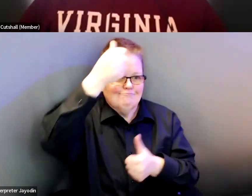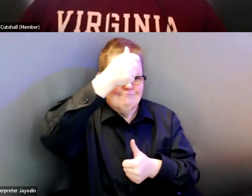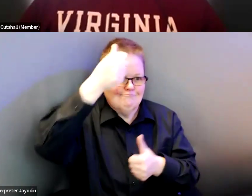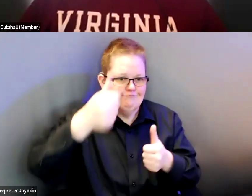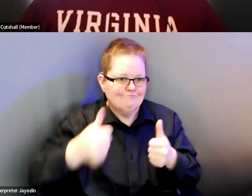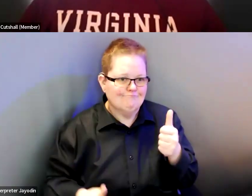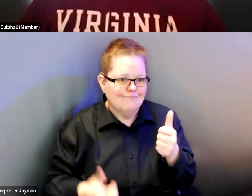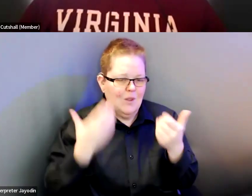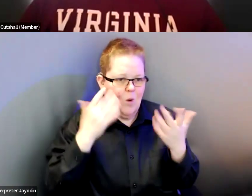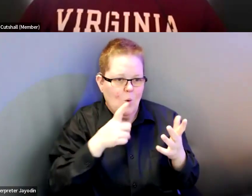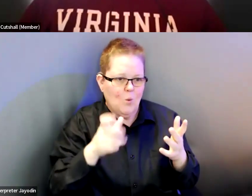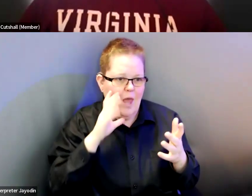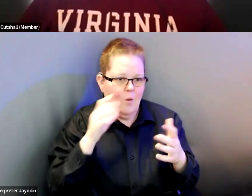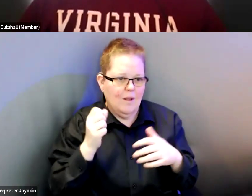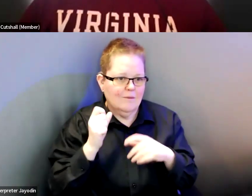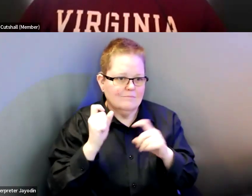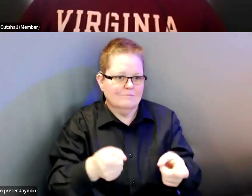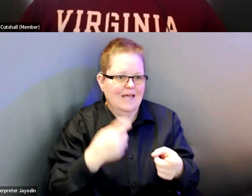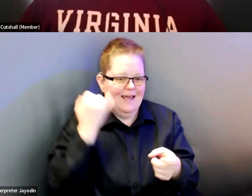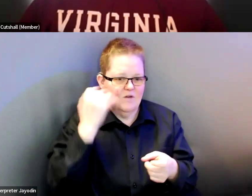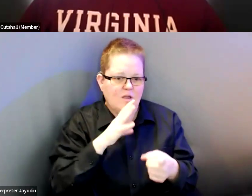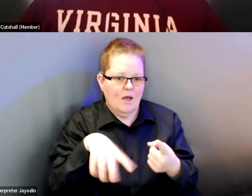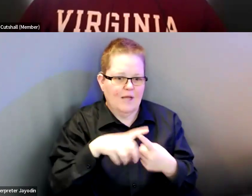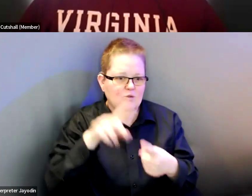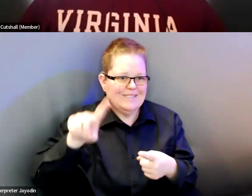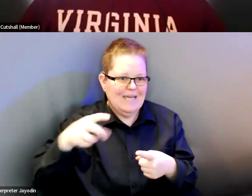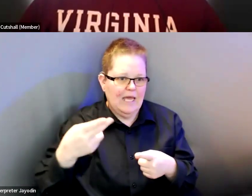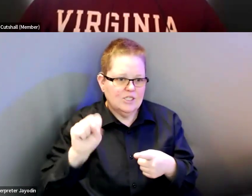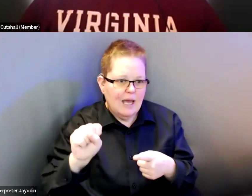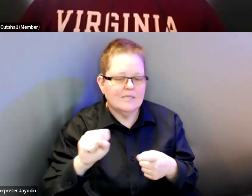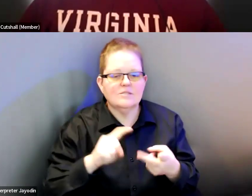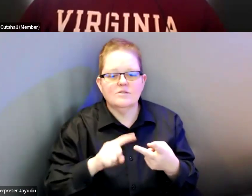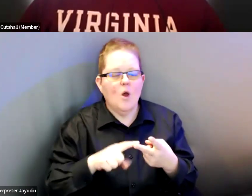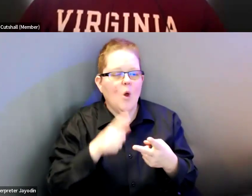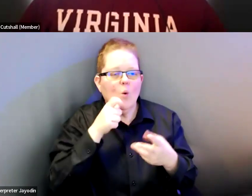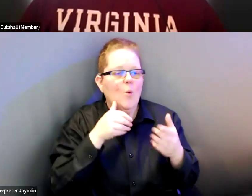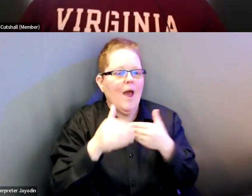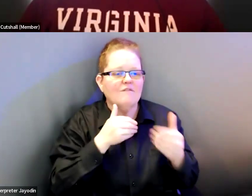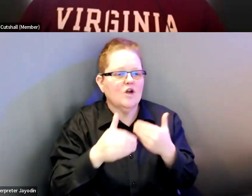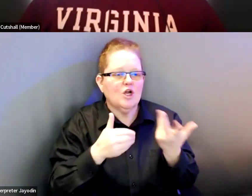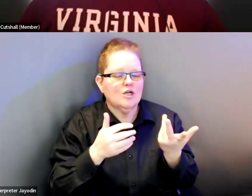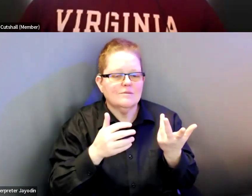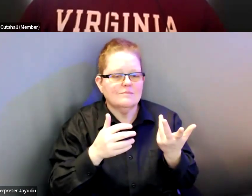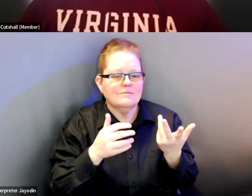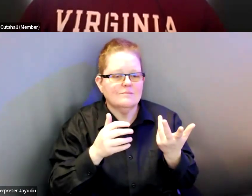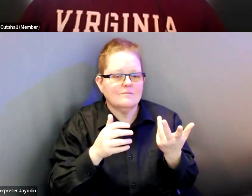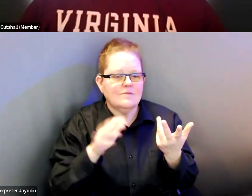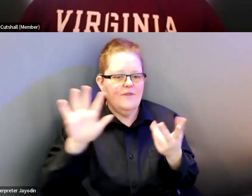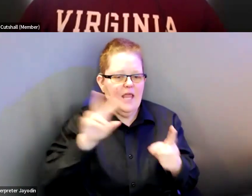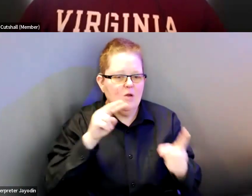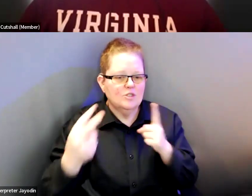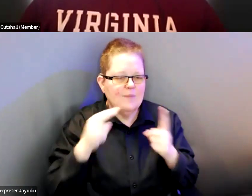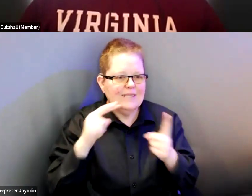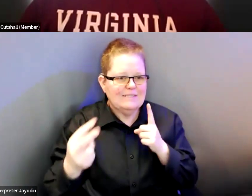who's going to be there who can talk to DHS perspectives, or labor, or whoever it happens to be, or OMB perspectives. I think